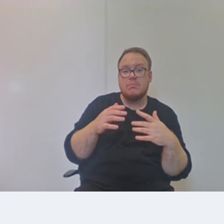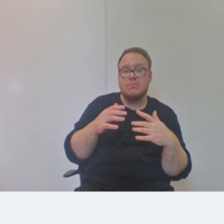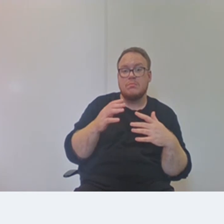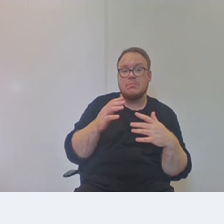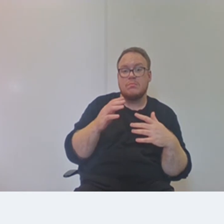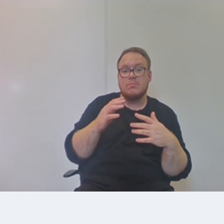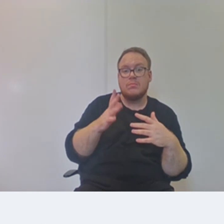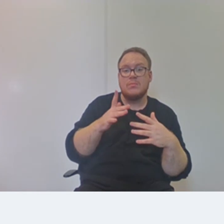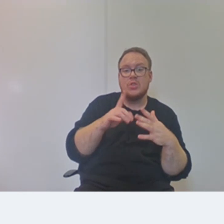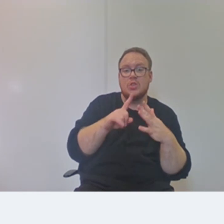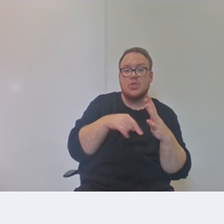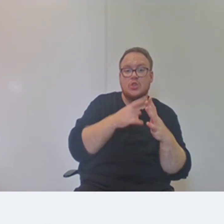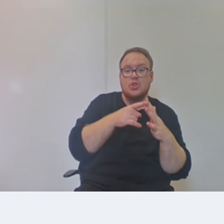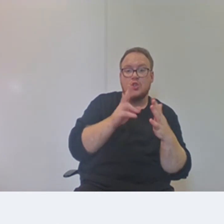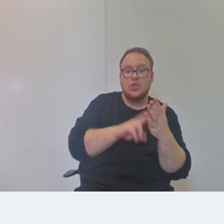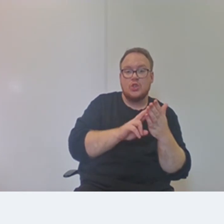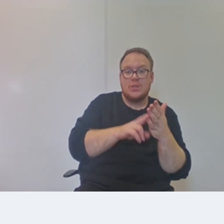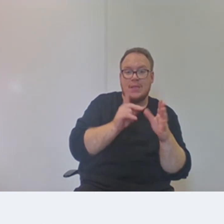Jenny.